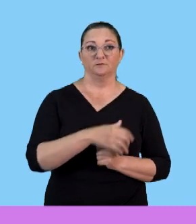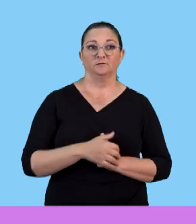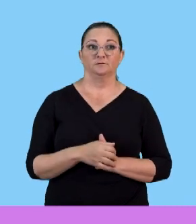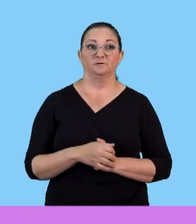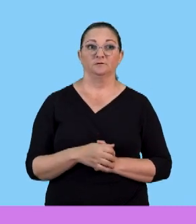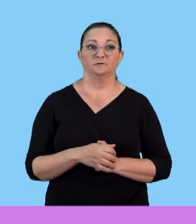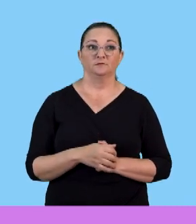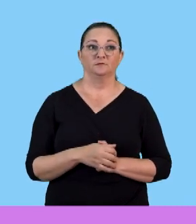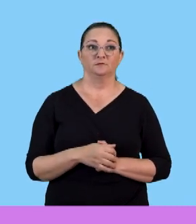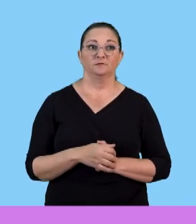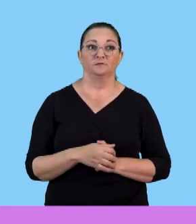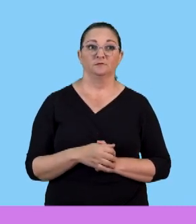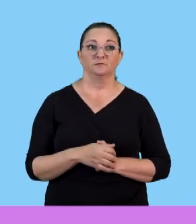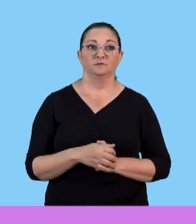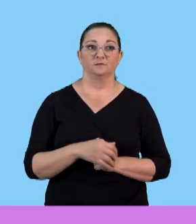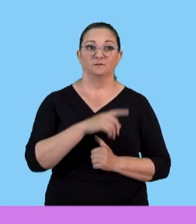8,